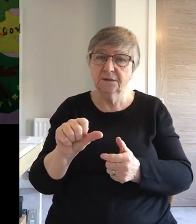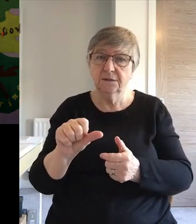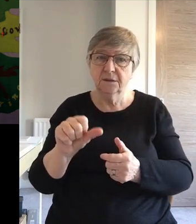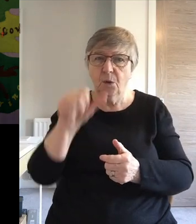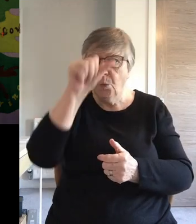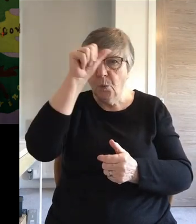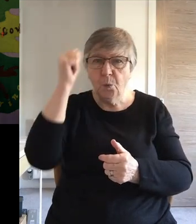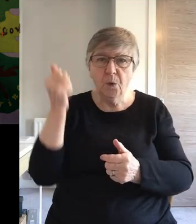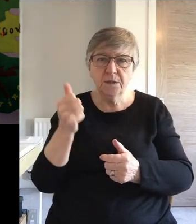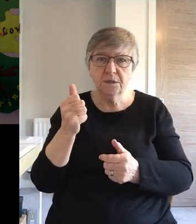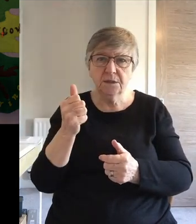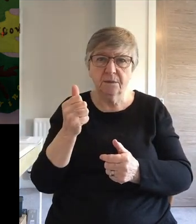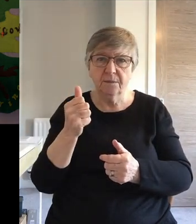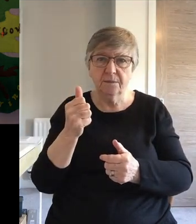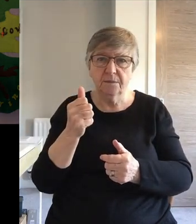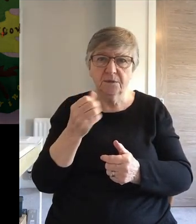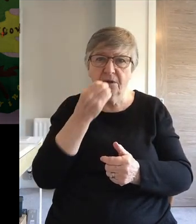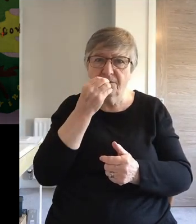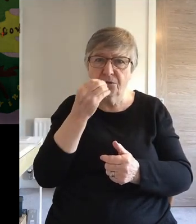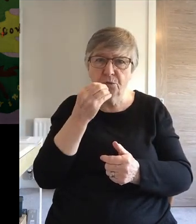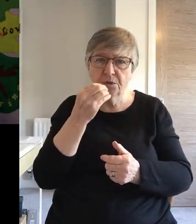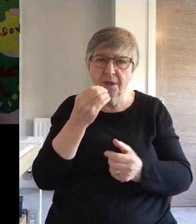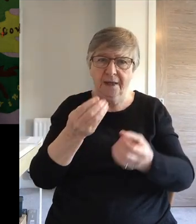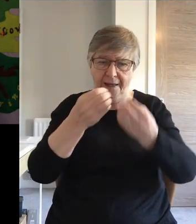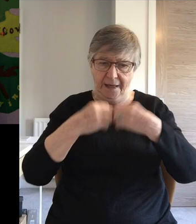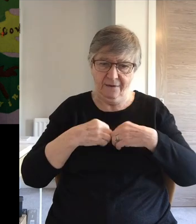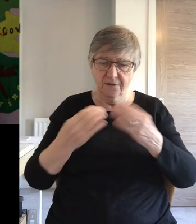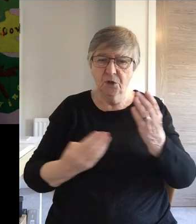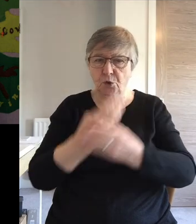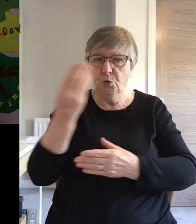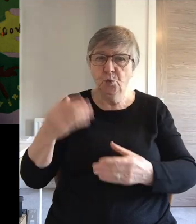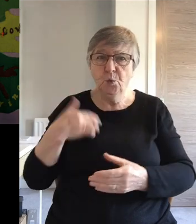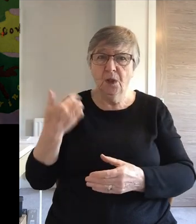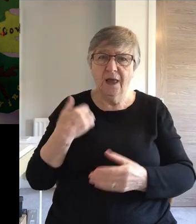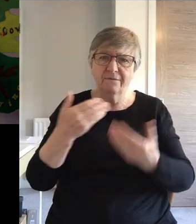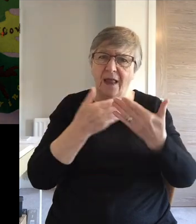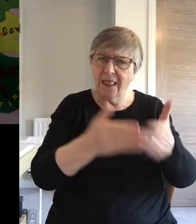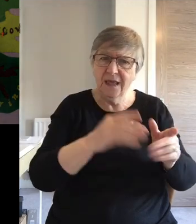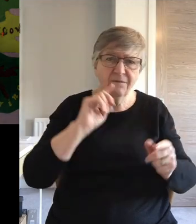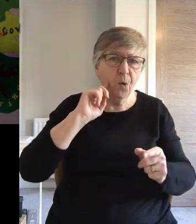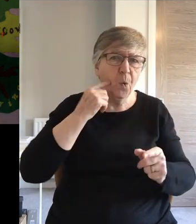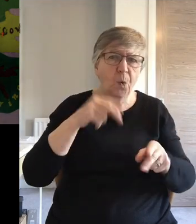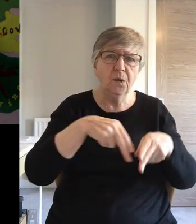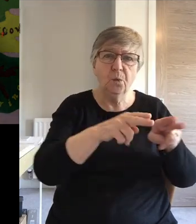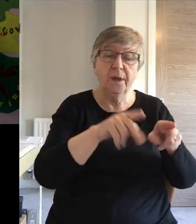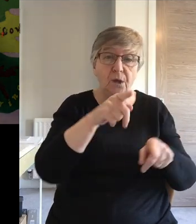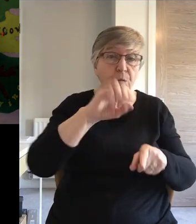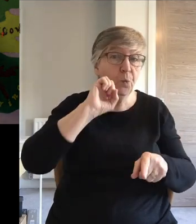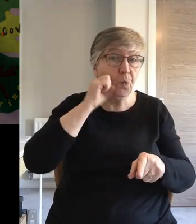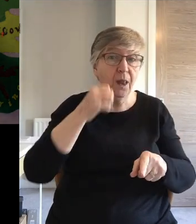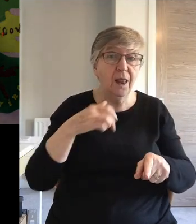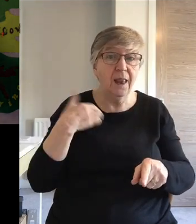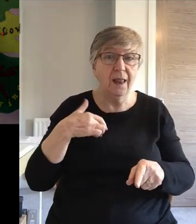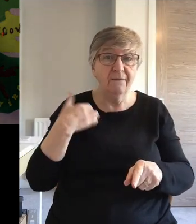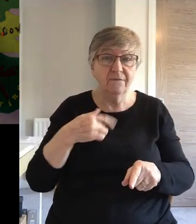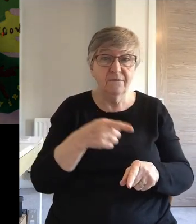6, wisdom's food nourishes and is life-giving. Leave your simple ways and you will